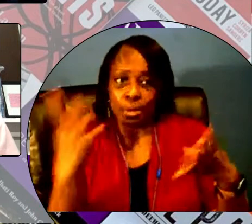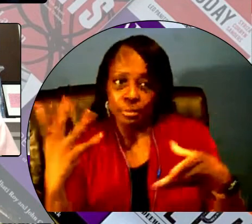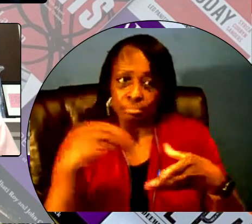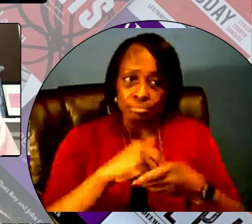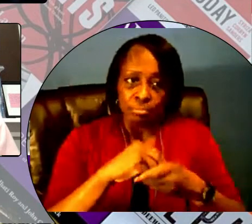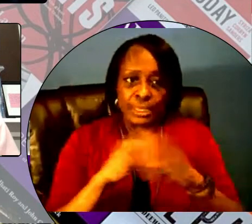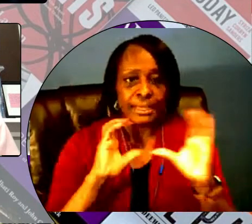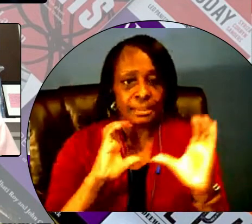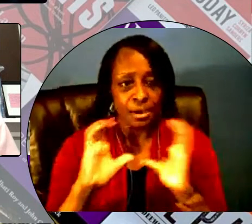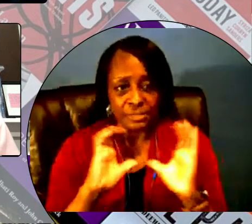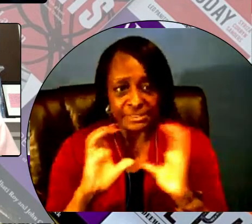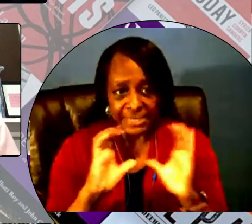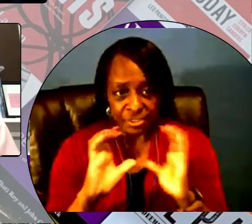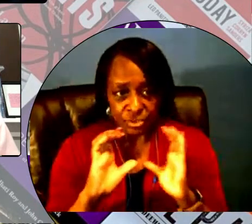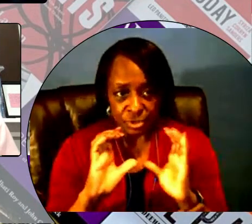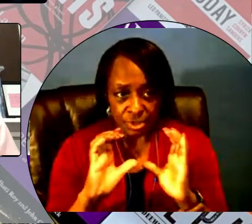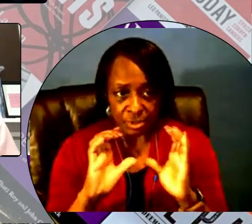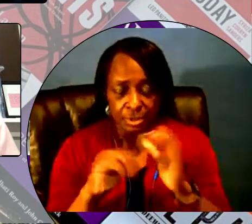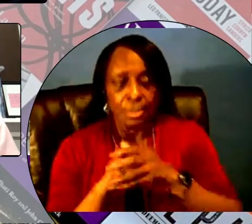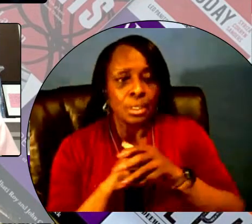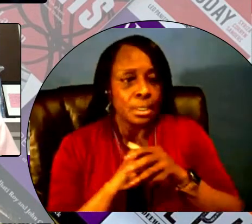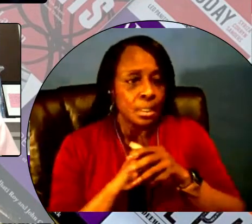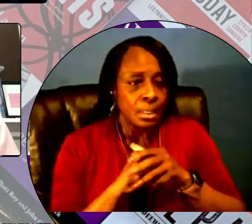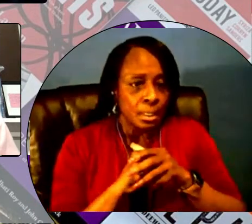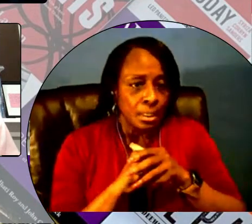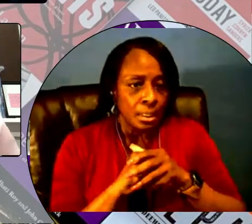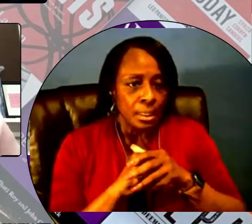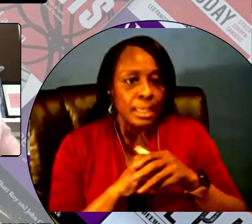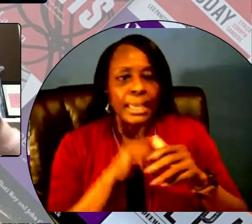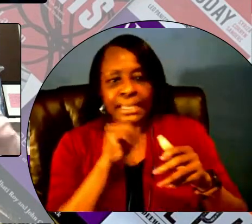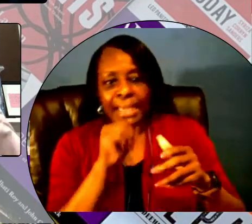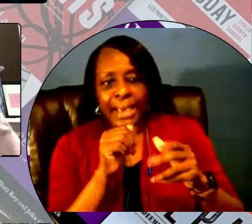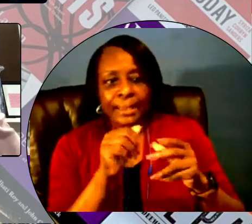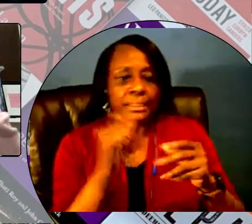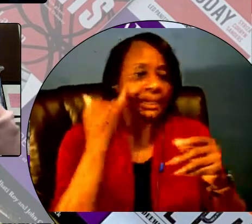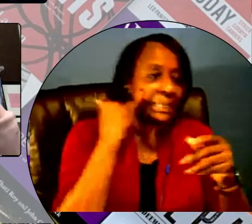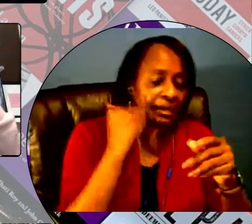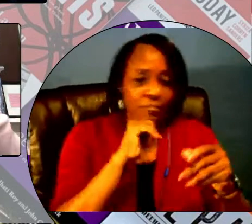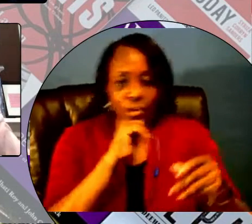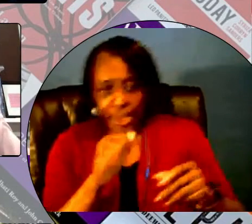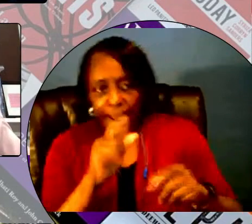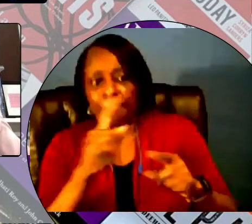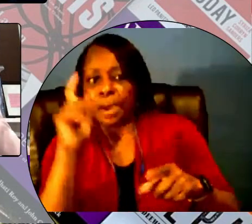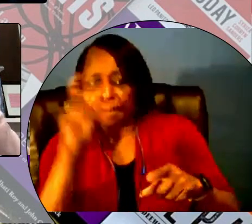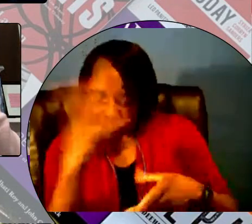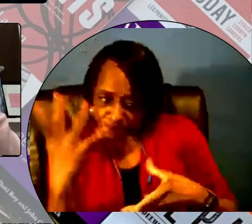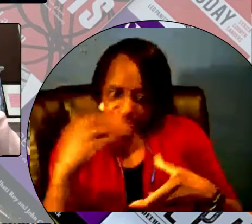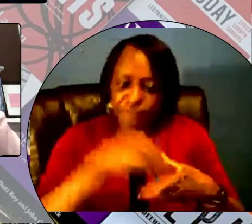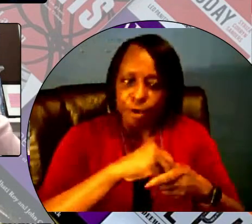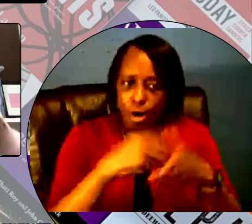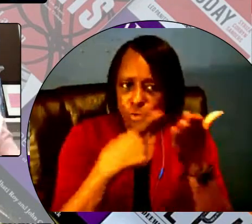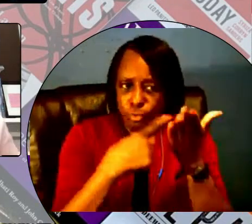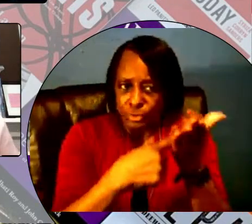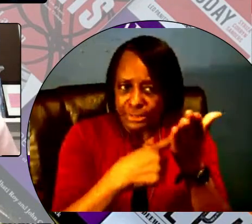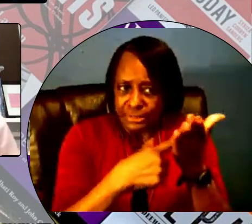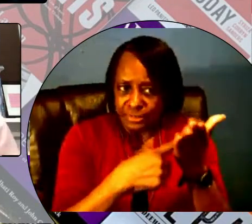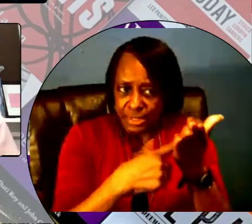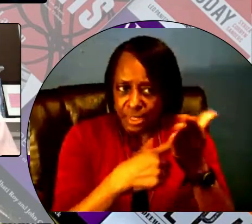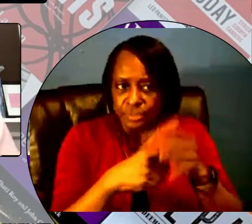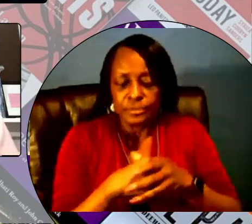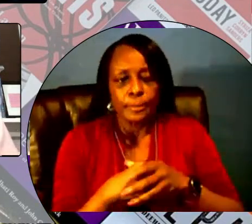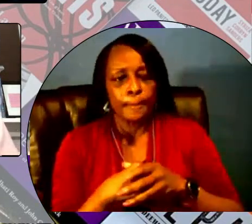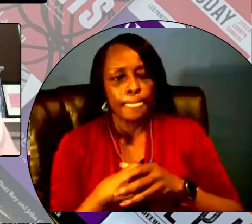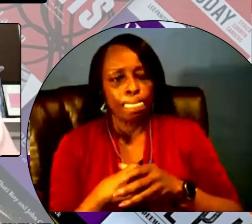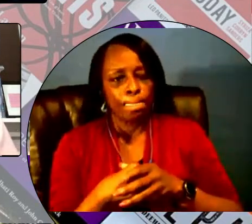not necessarily an either or situation. It needs to be, we're going